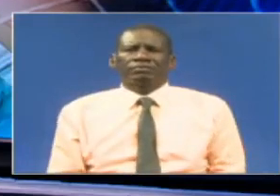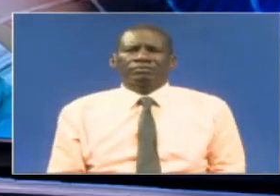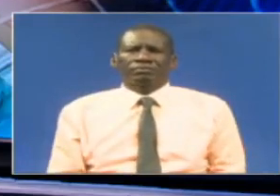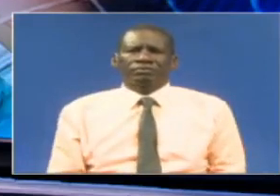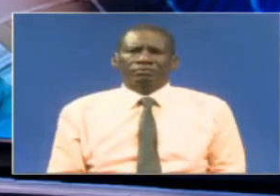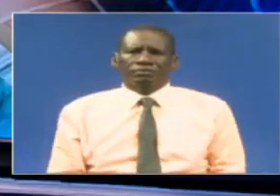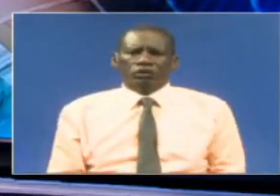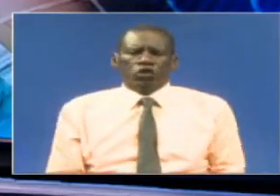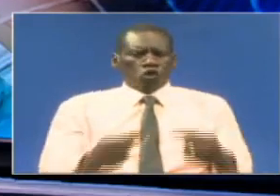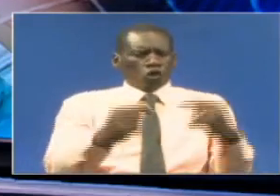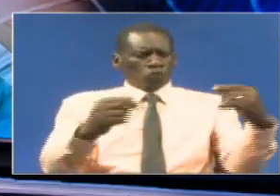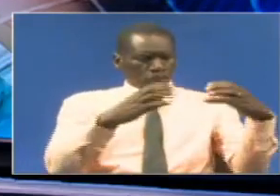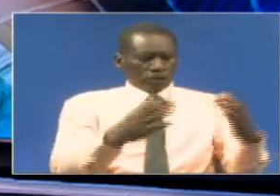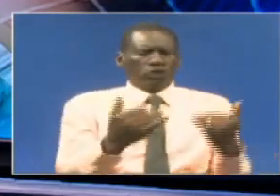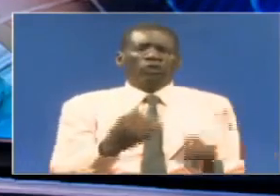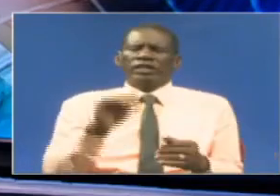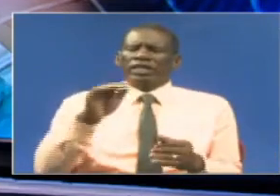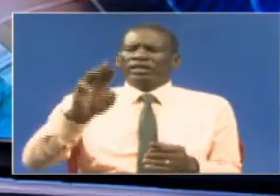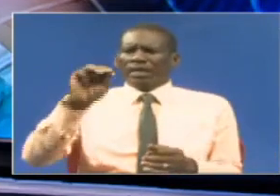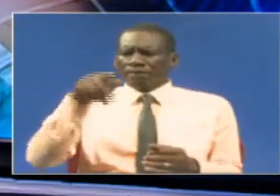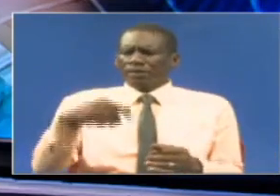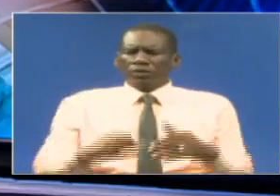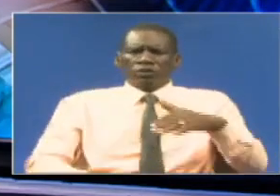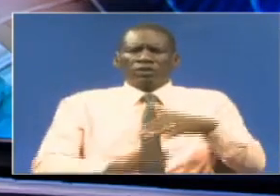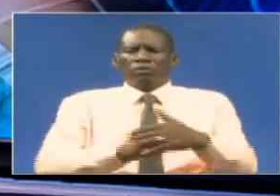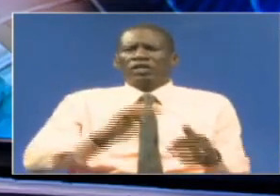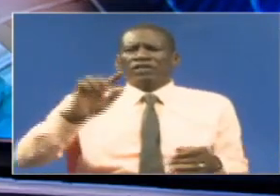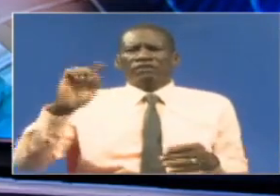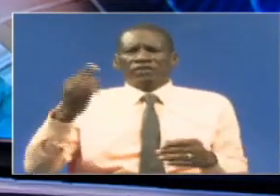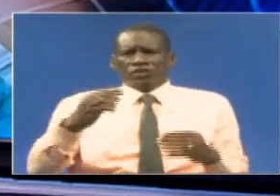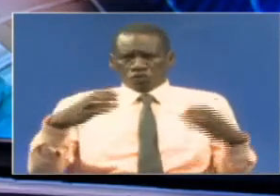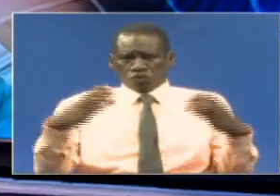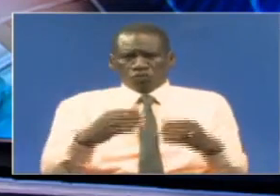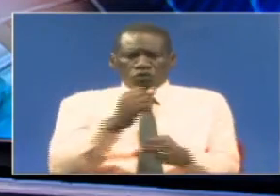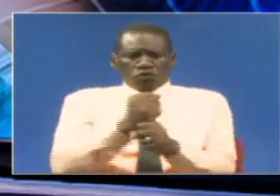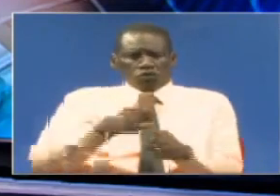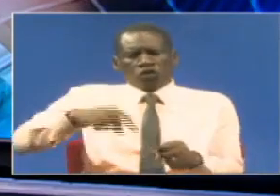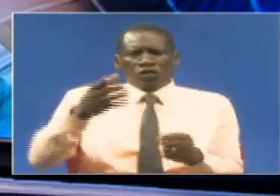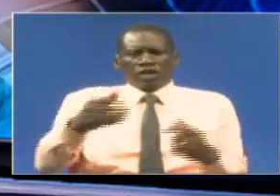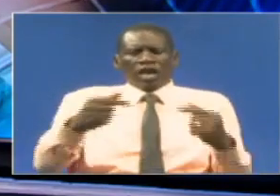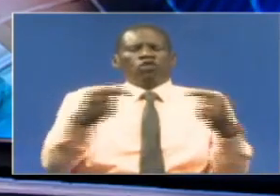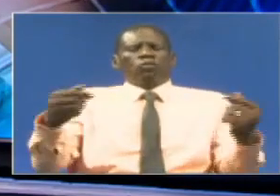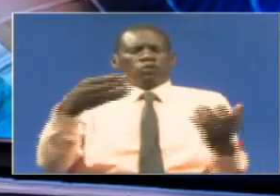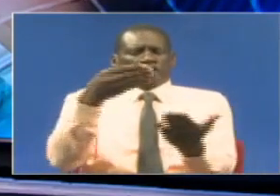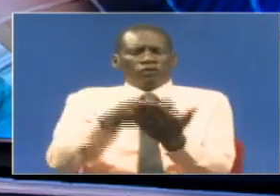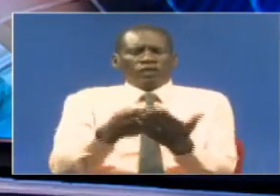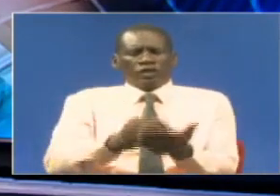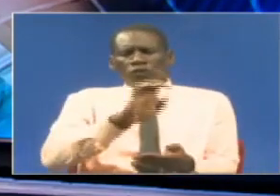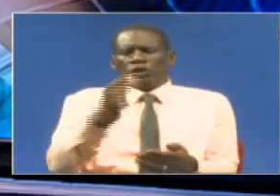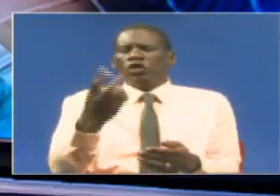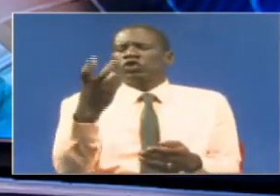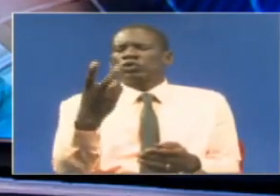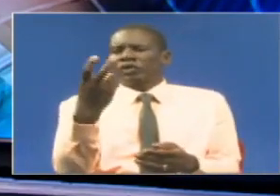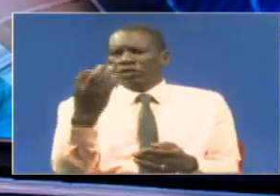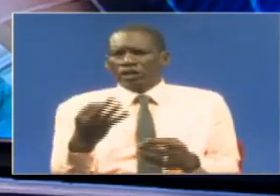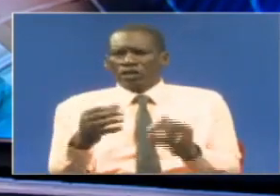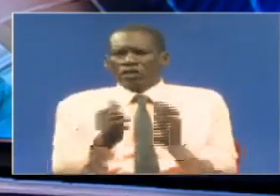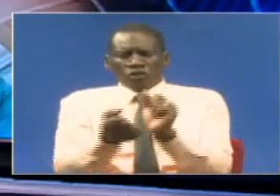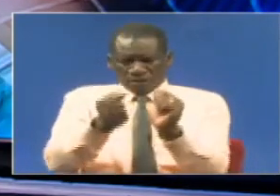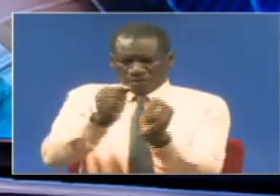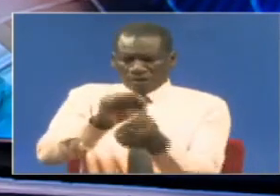The opposition is now calling on lawmakers allied to the Kenya Kwanza Alliance to do the right thing and oppose the Finance Bill 2023, even with the amendments